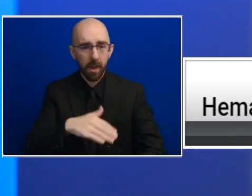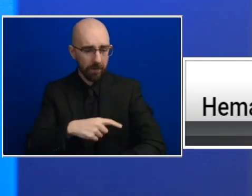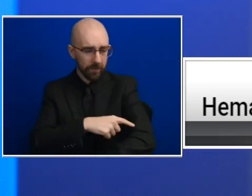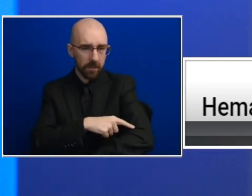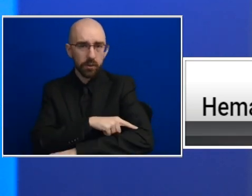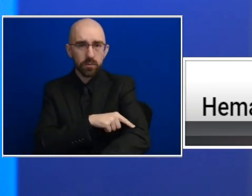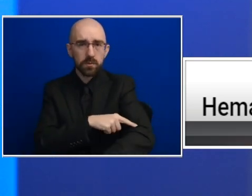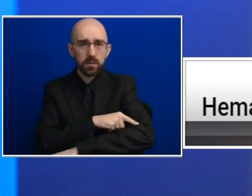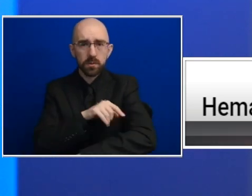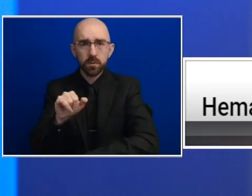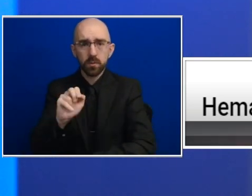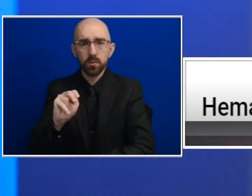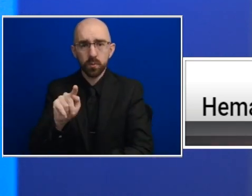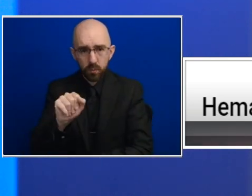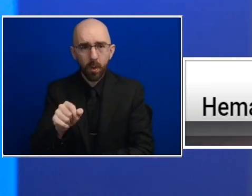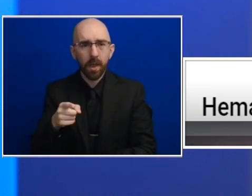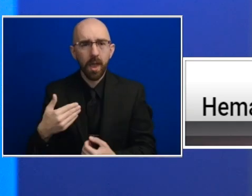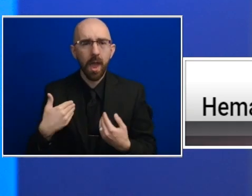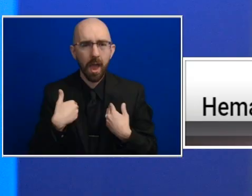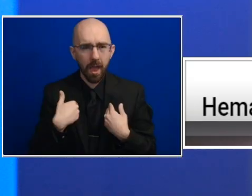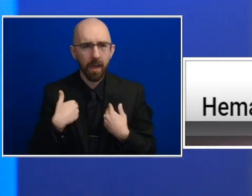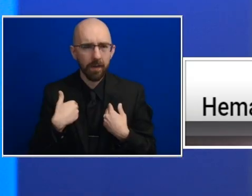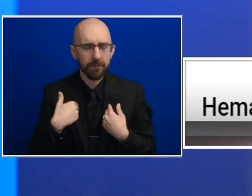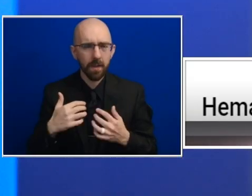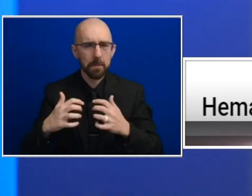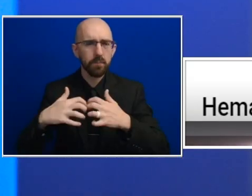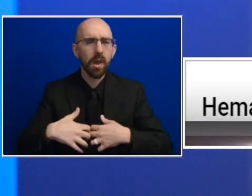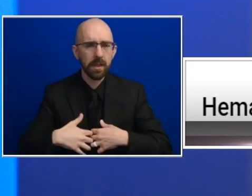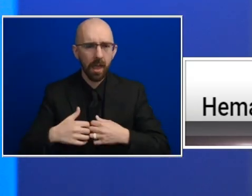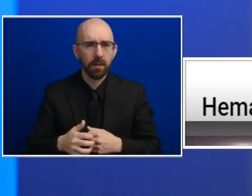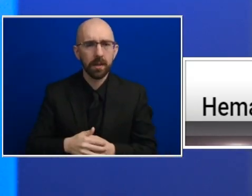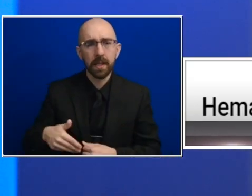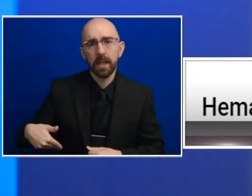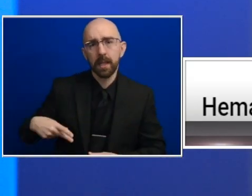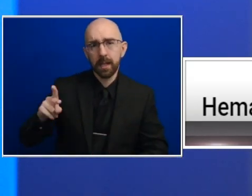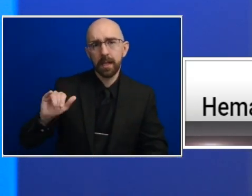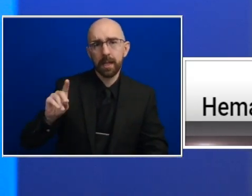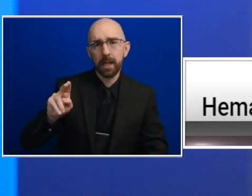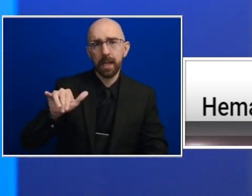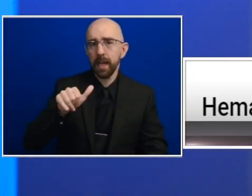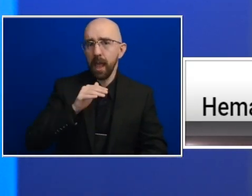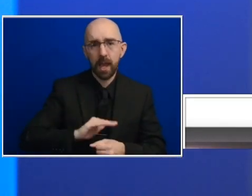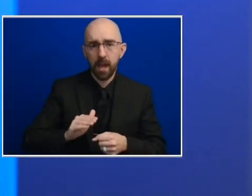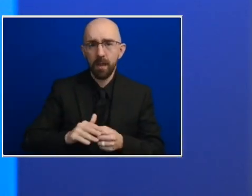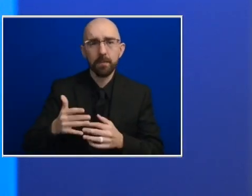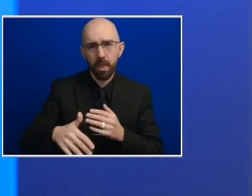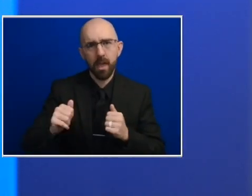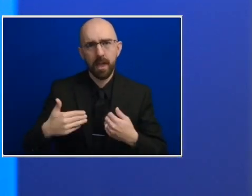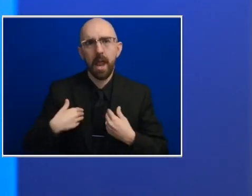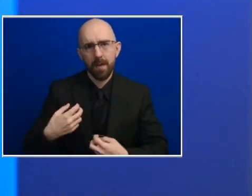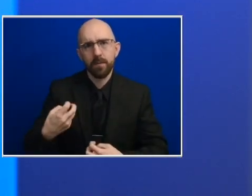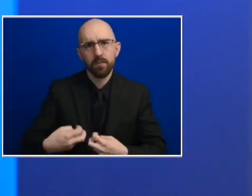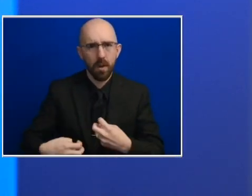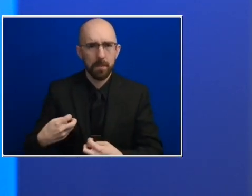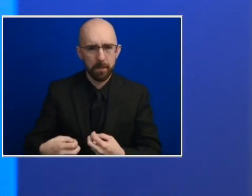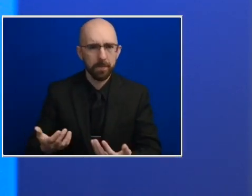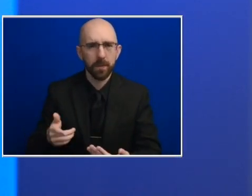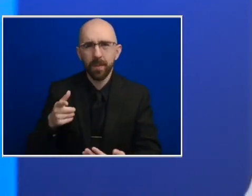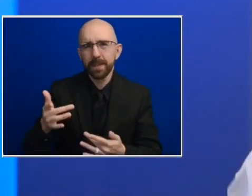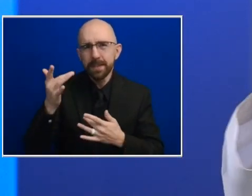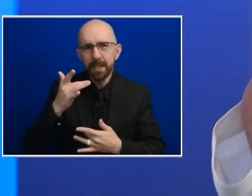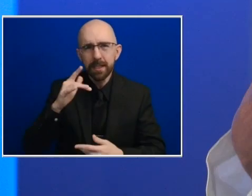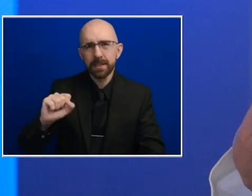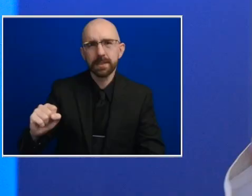joint breakdown. Kidneys not getting enough blood, kidney problems. So this illness, sickle cell disease,